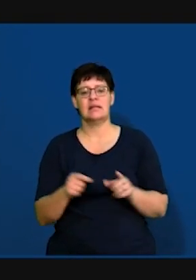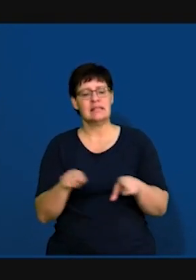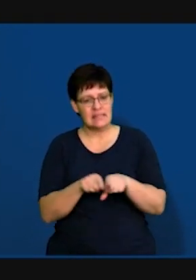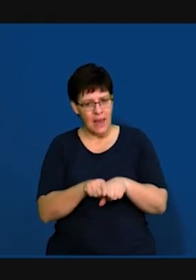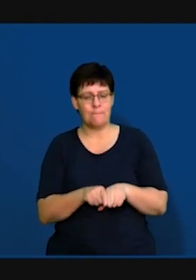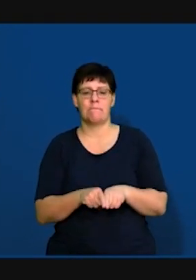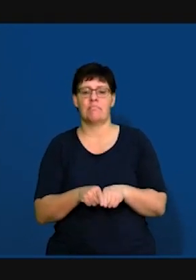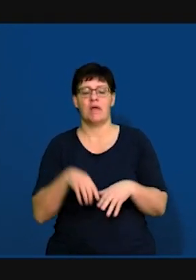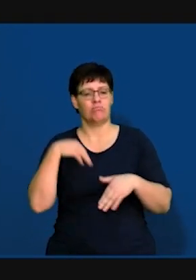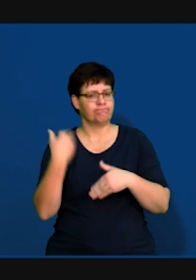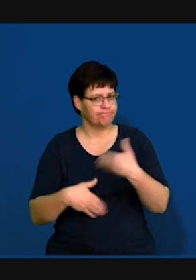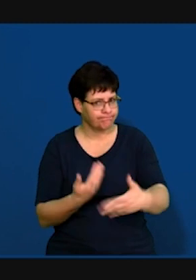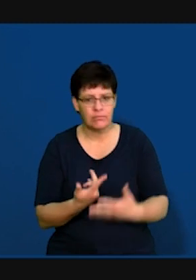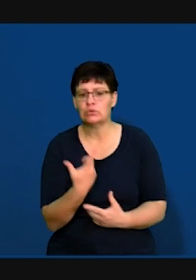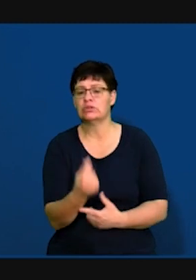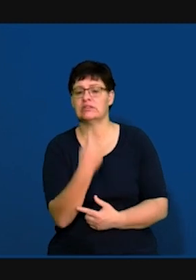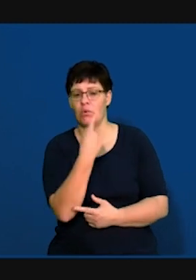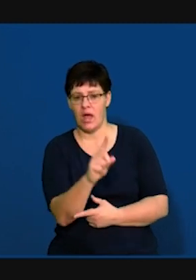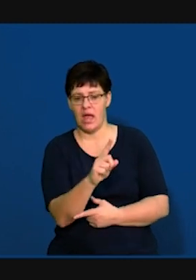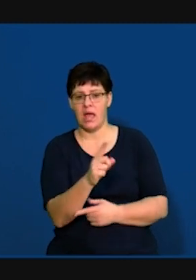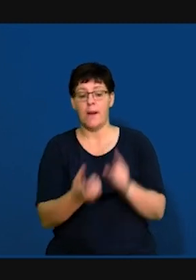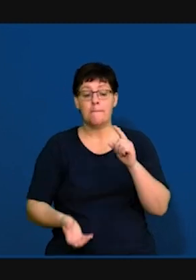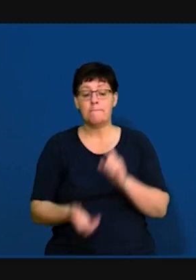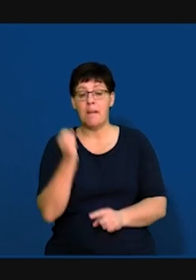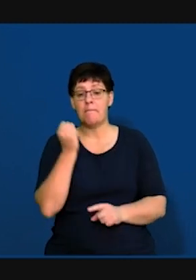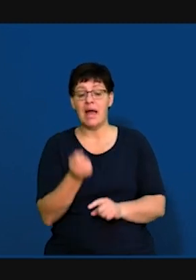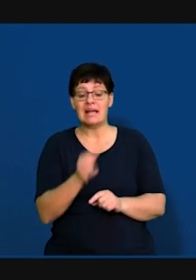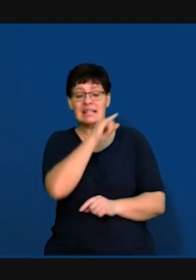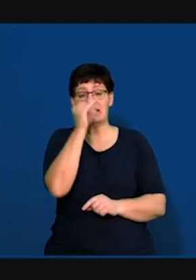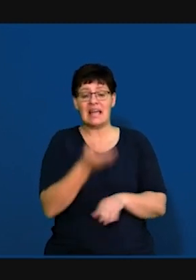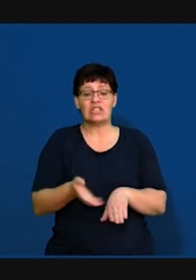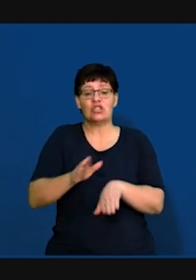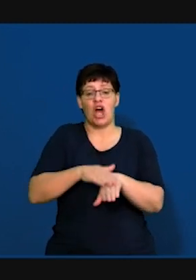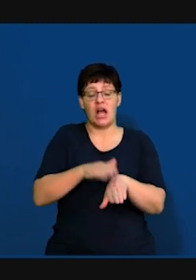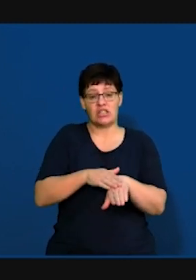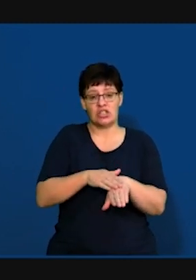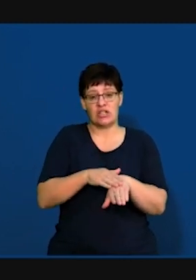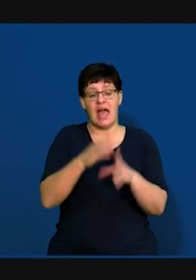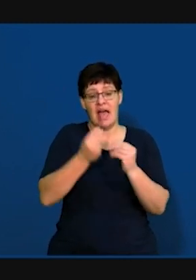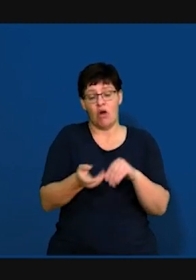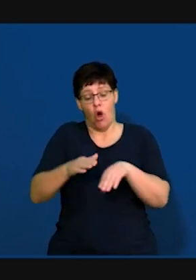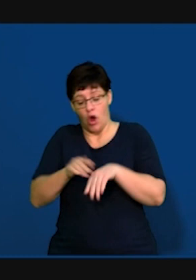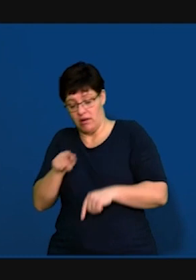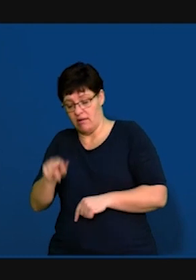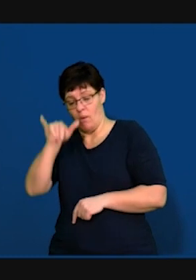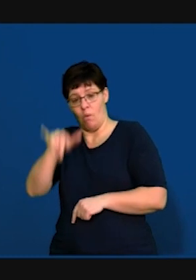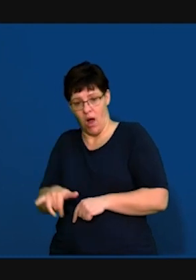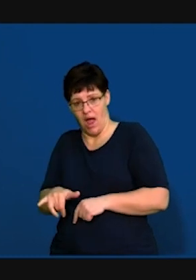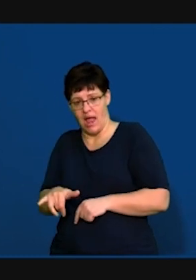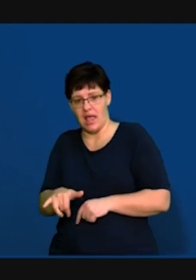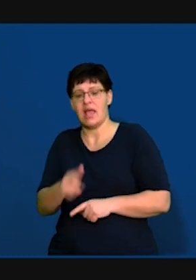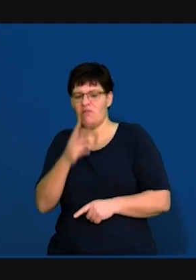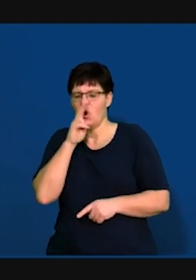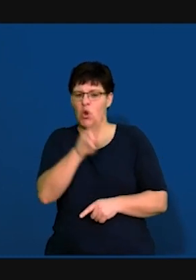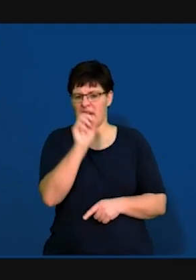to say, find the force that charge Z exerts on charge Y in terms of F. Okay,